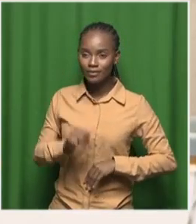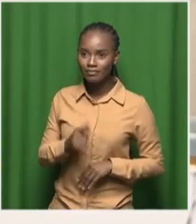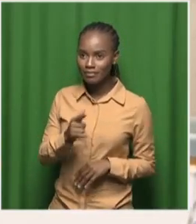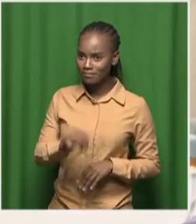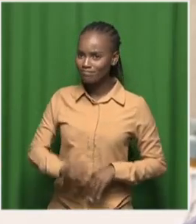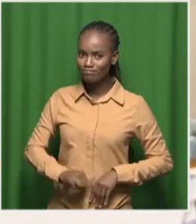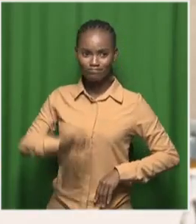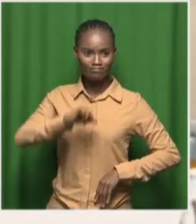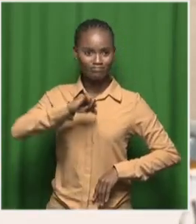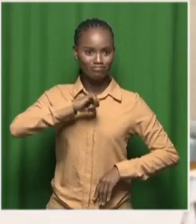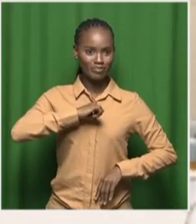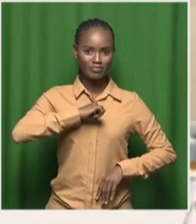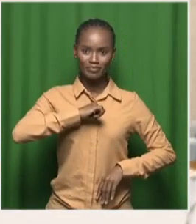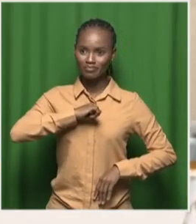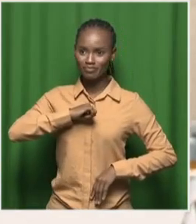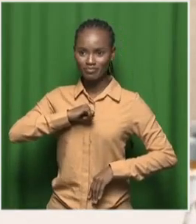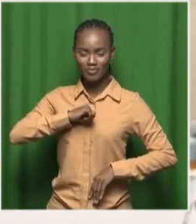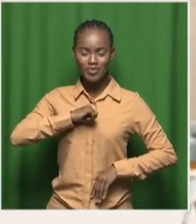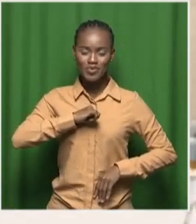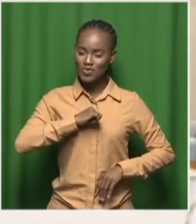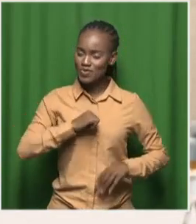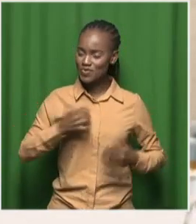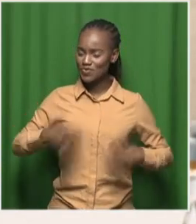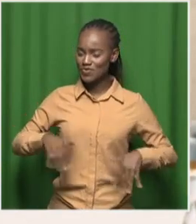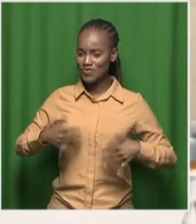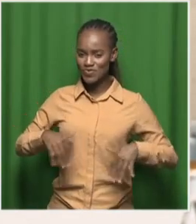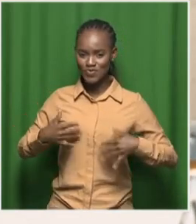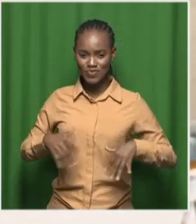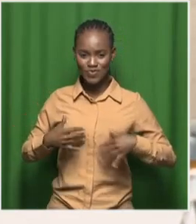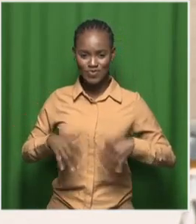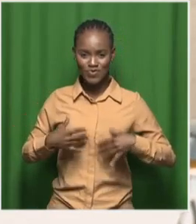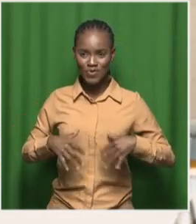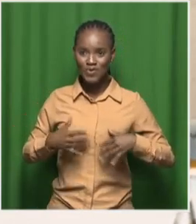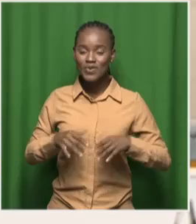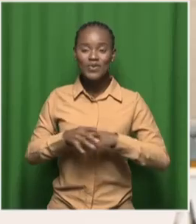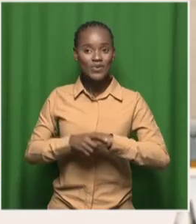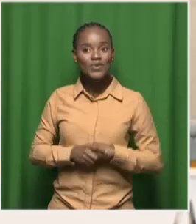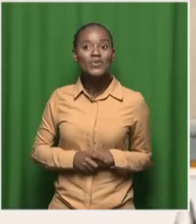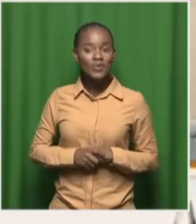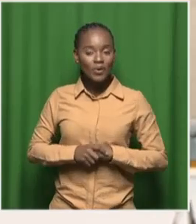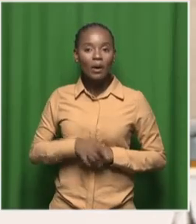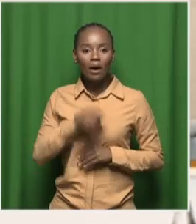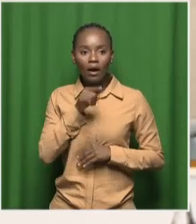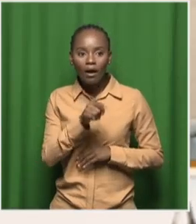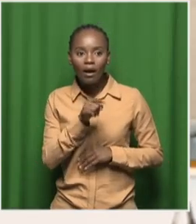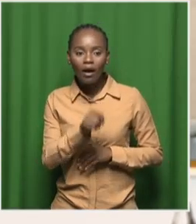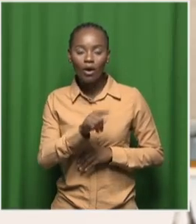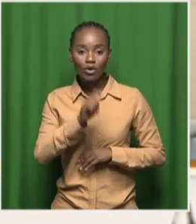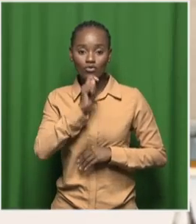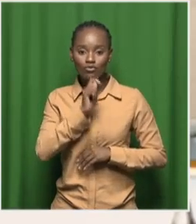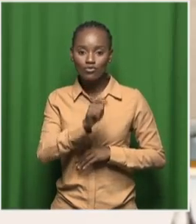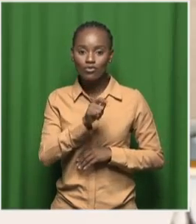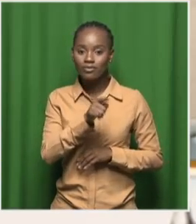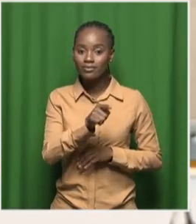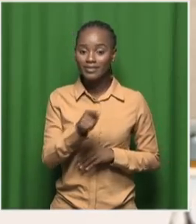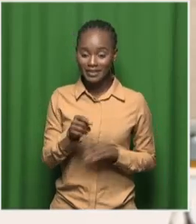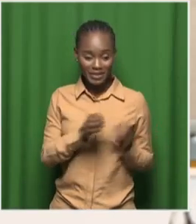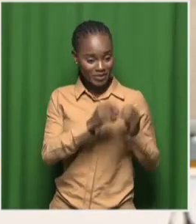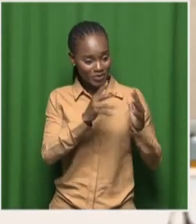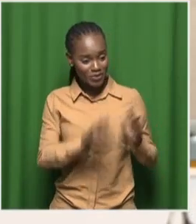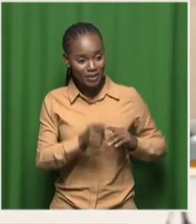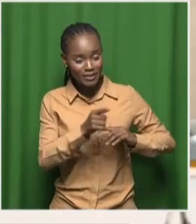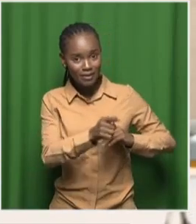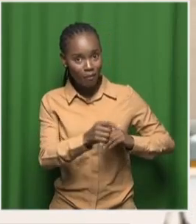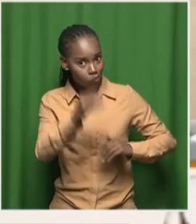level of comprehension and understanding of some of the problems that are there in electronics by the students, the type